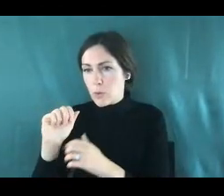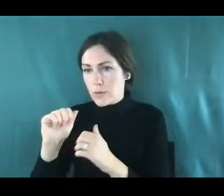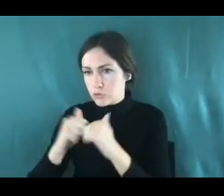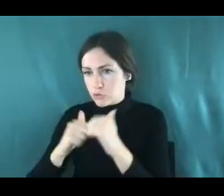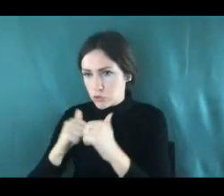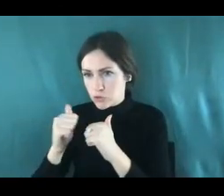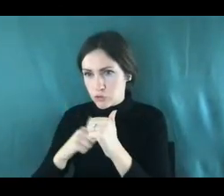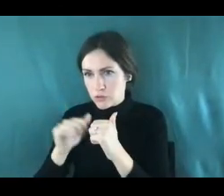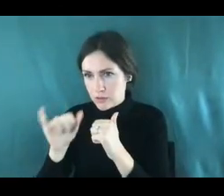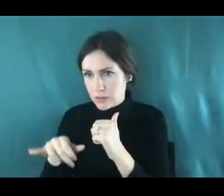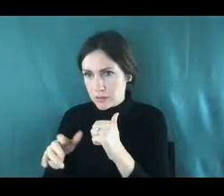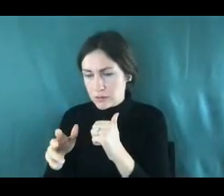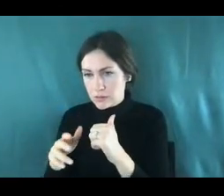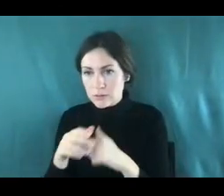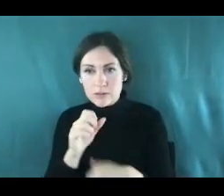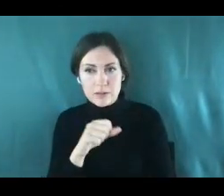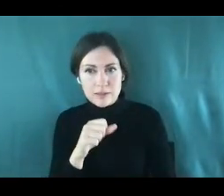Yes.